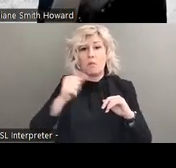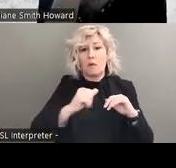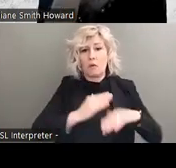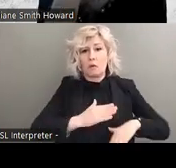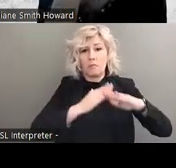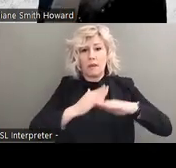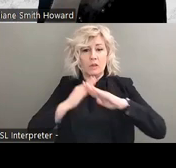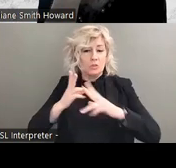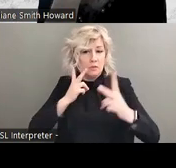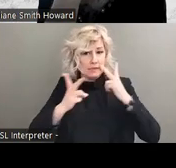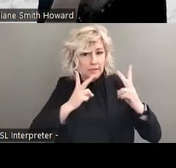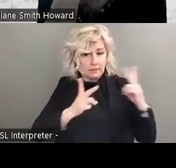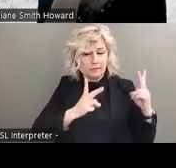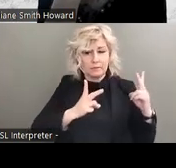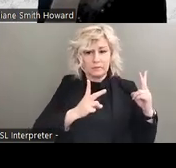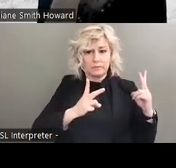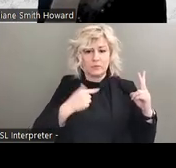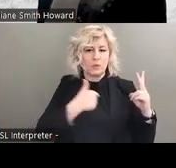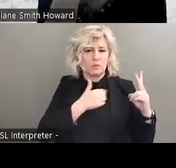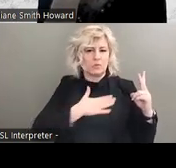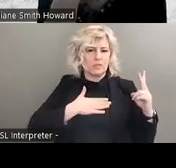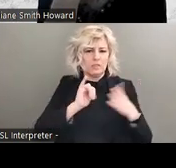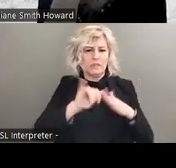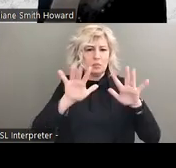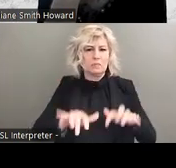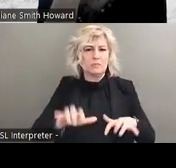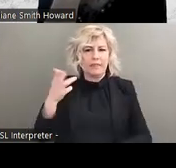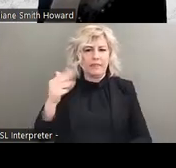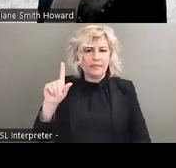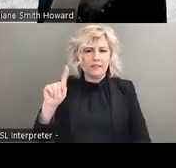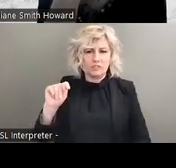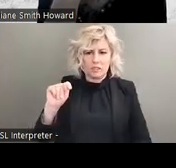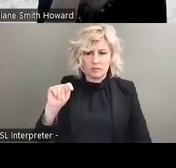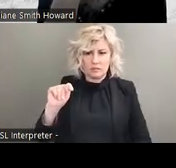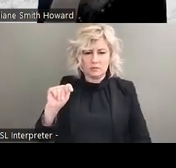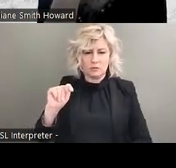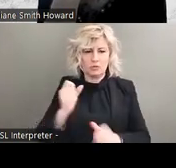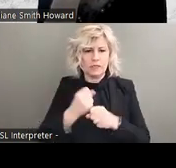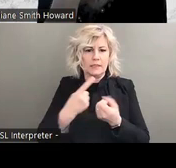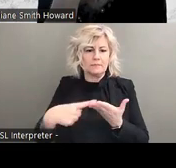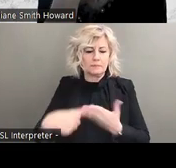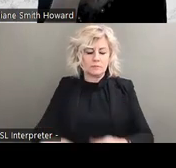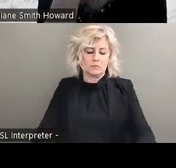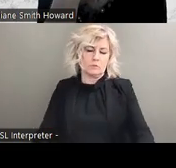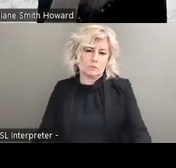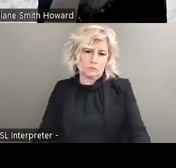you've encountered, you appreciate if you could put them in the chat to create a little bit of a discussion.